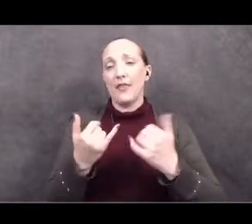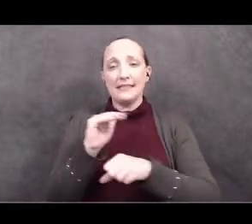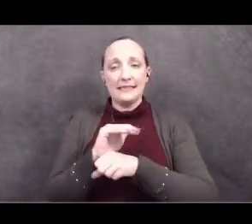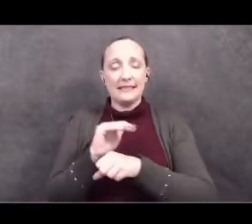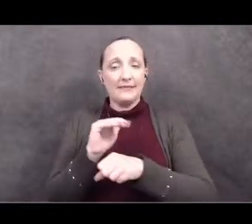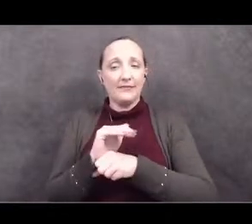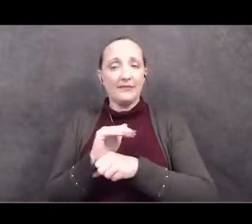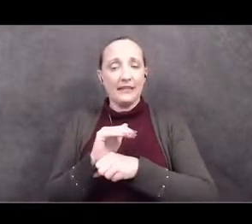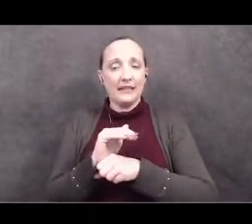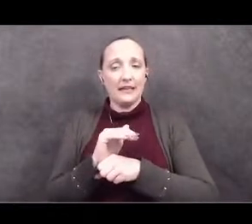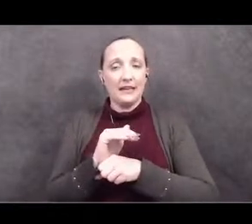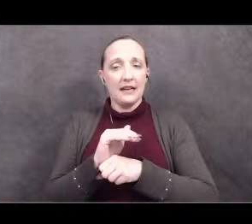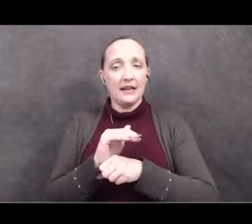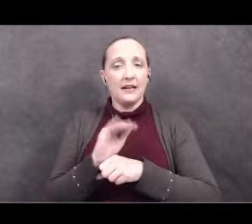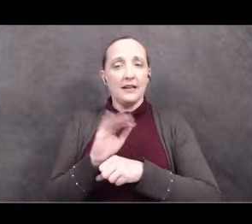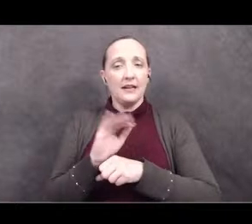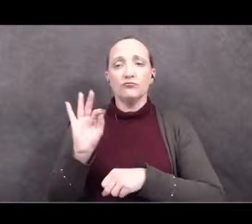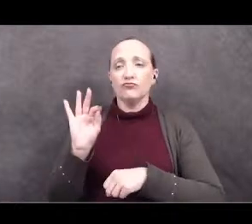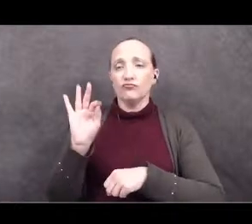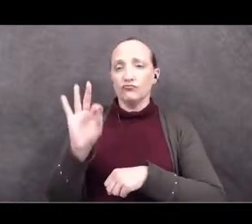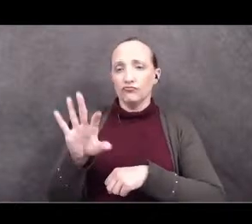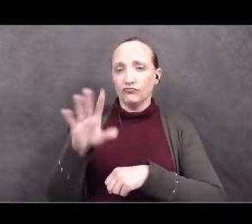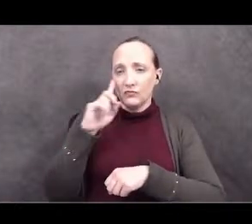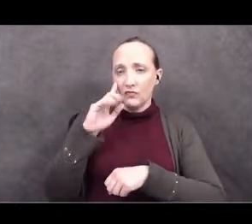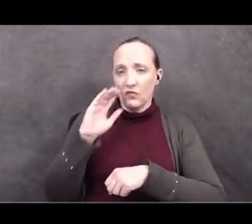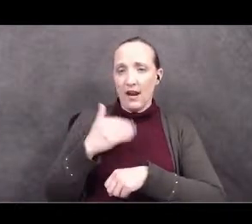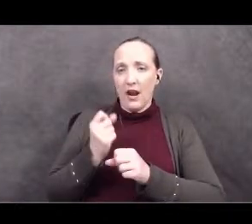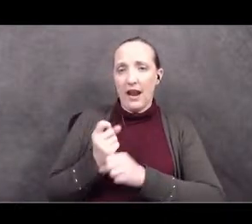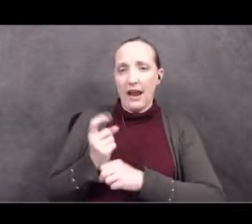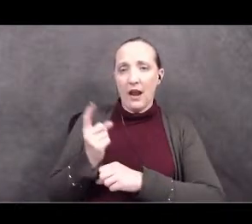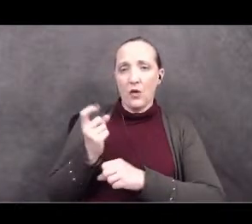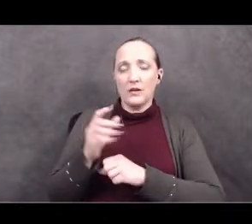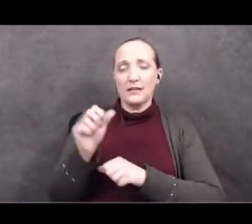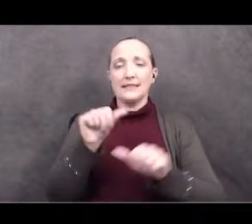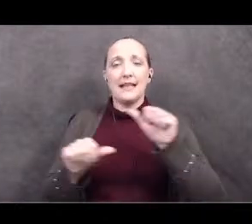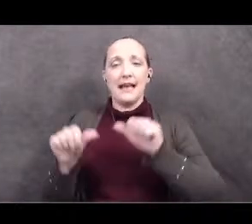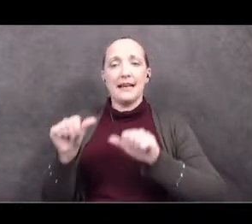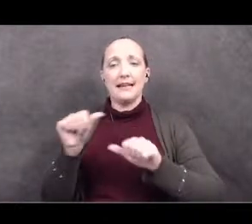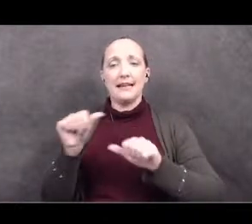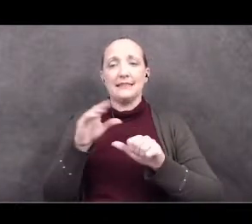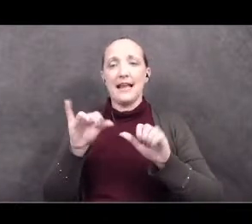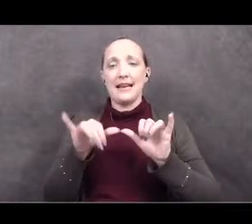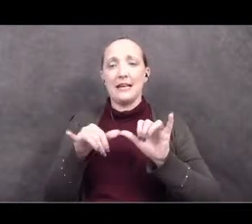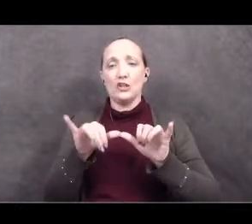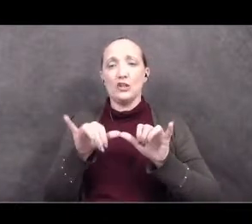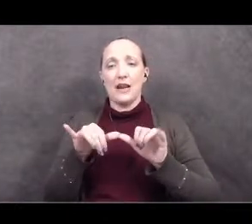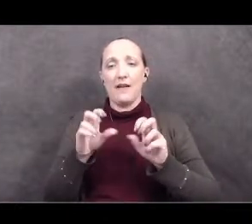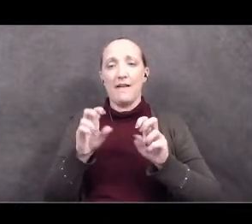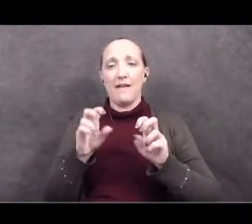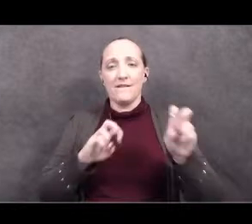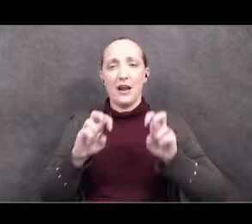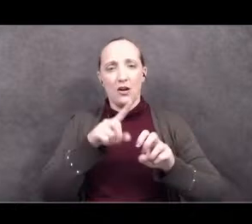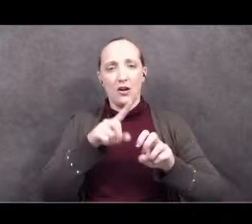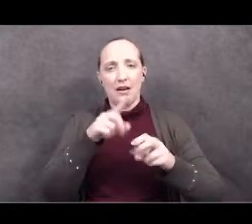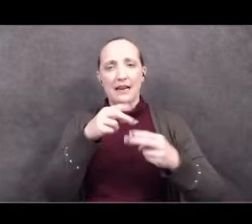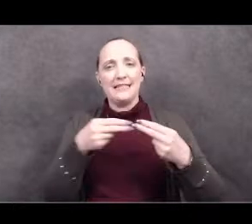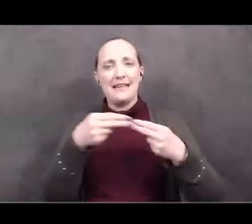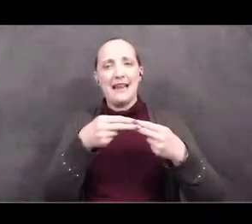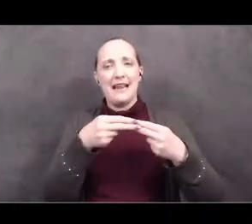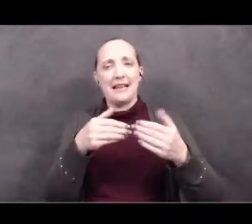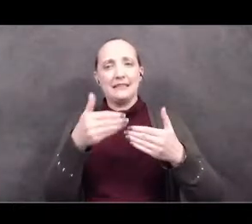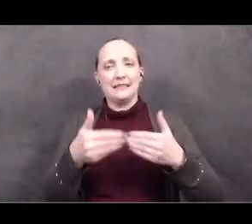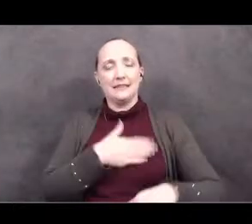putting a a a plug out there for our annual science and engineering fair so if you can get that the next slide Shane I